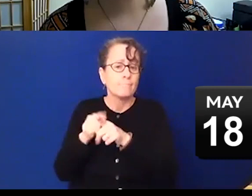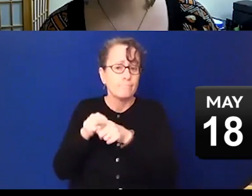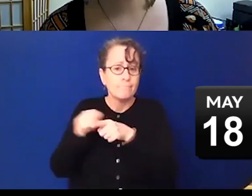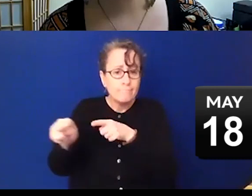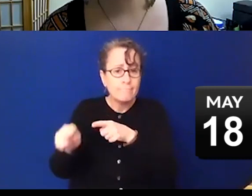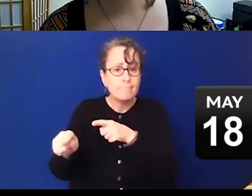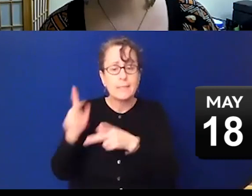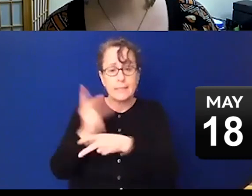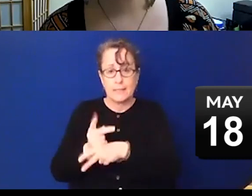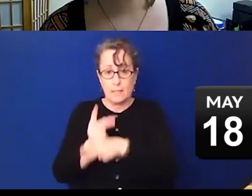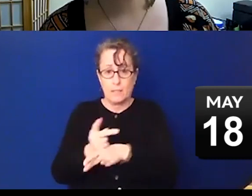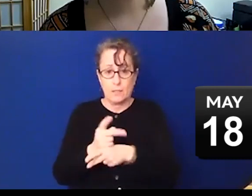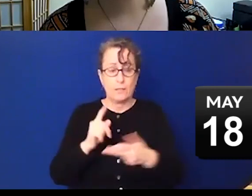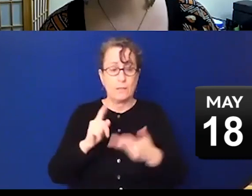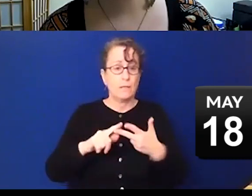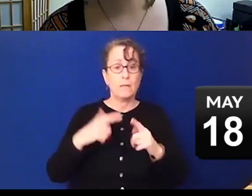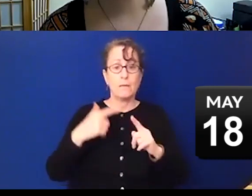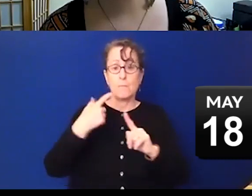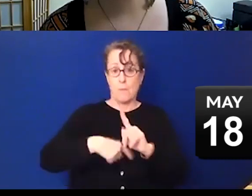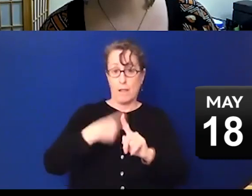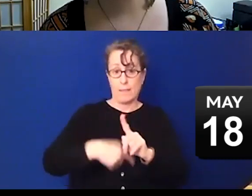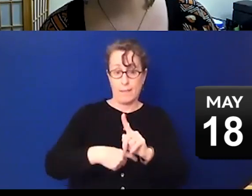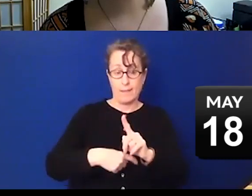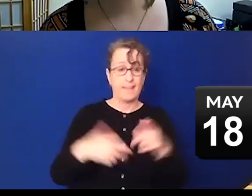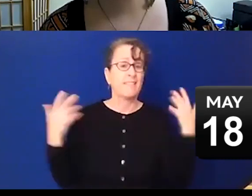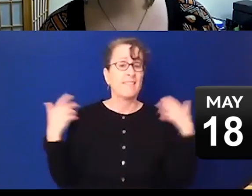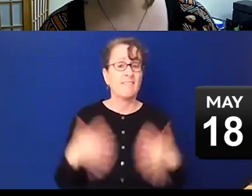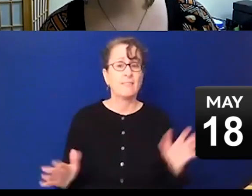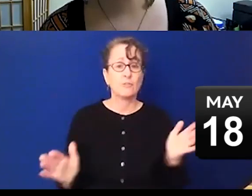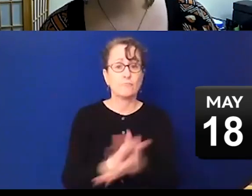monthly, and call it a day.